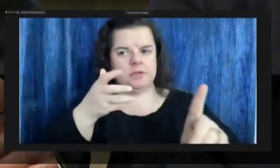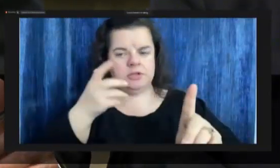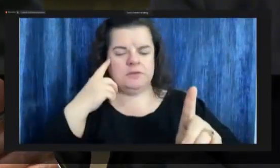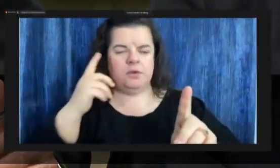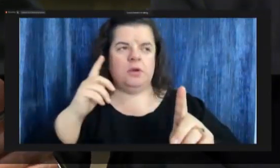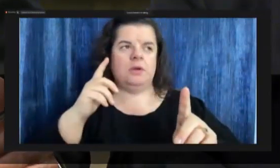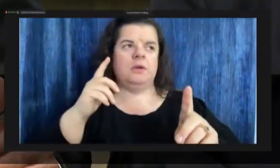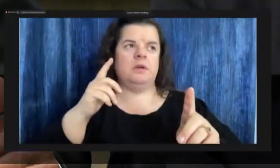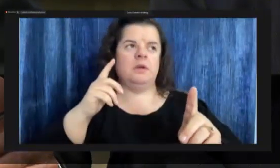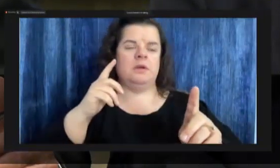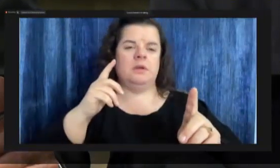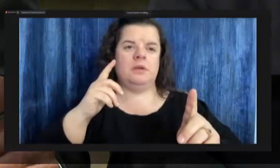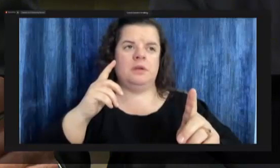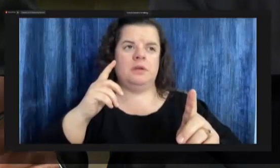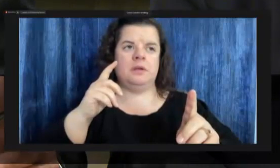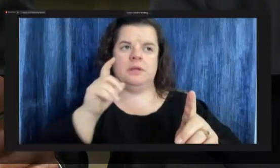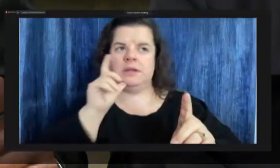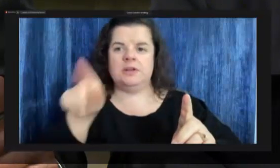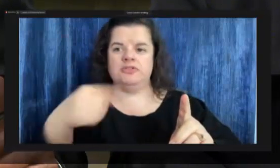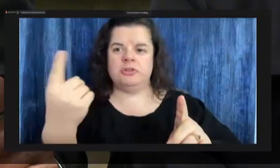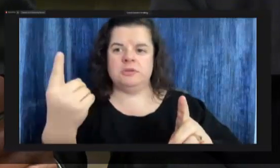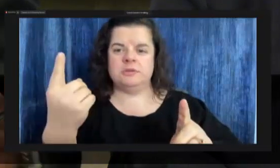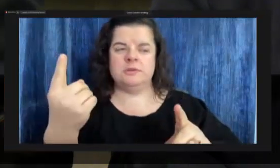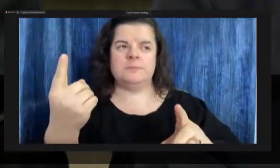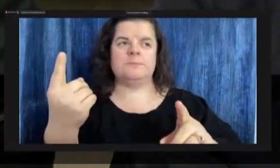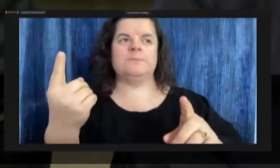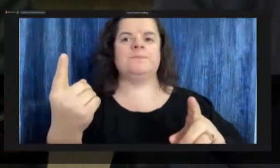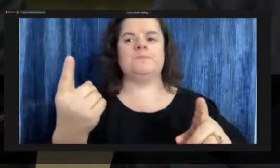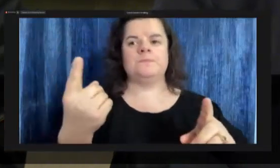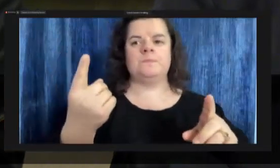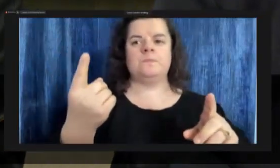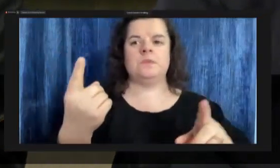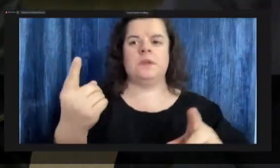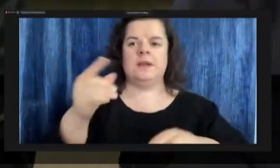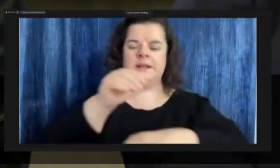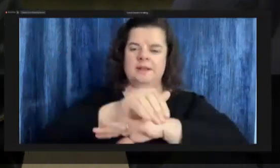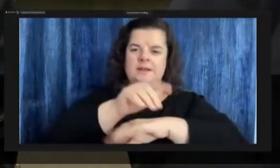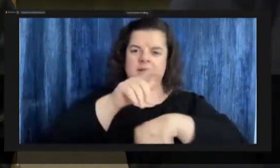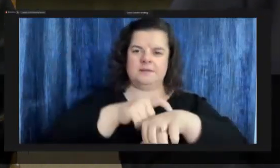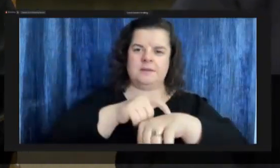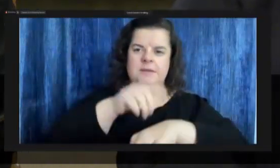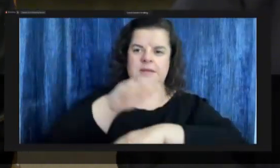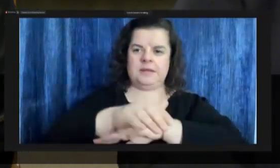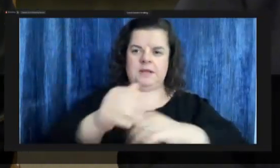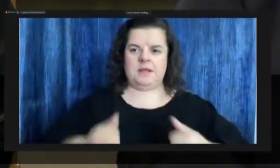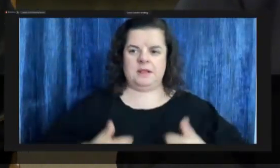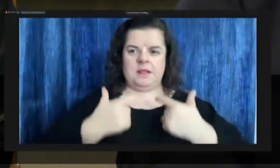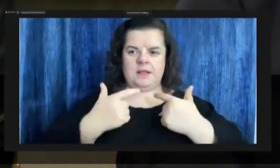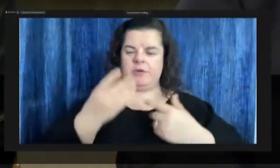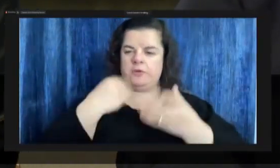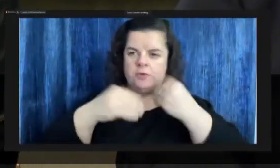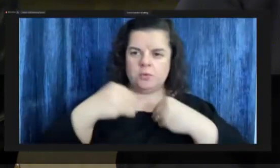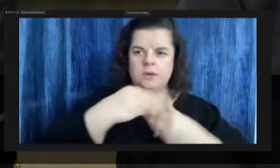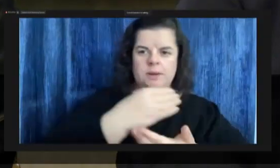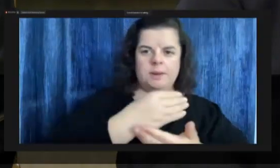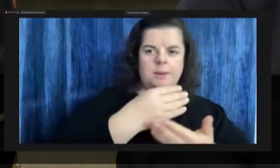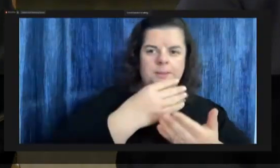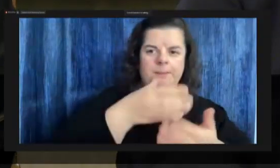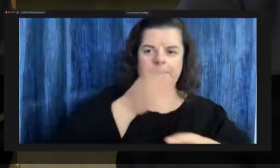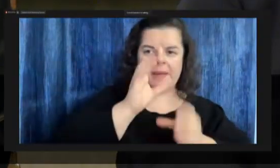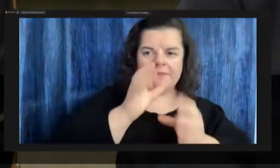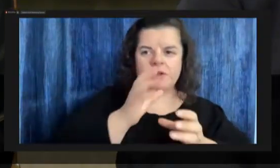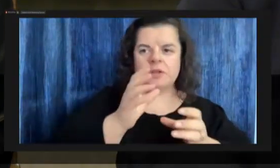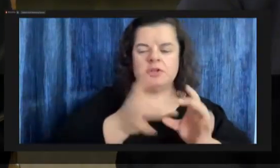of not just being sort of a nighttime or nightlife food beverage coordination, but really a